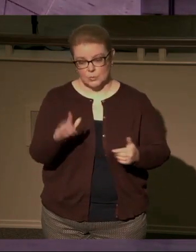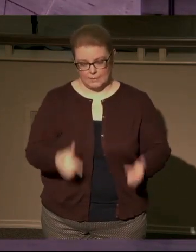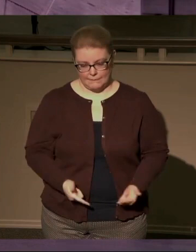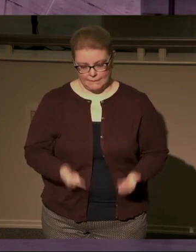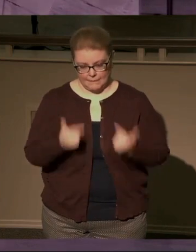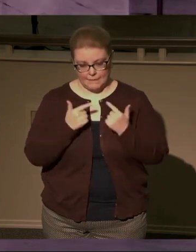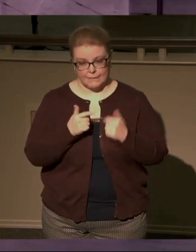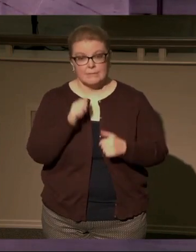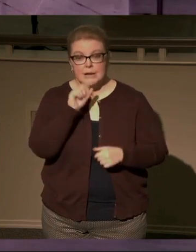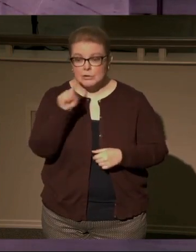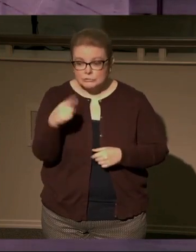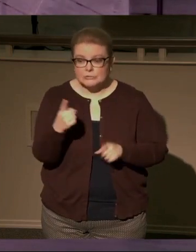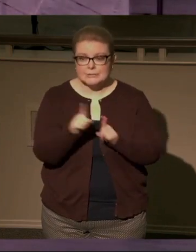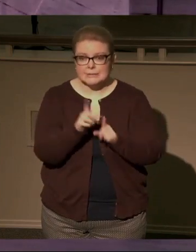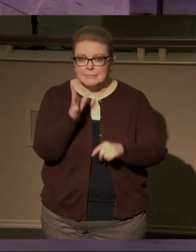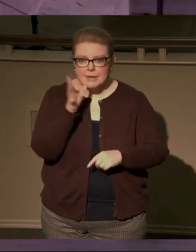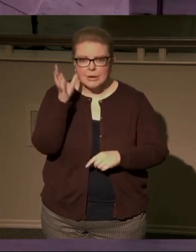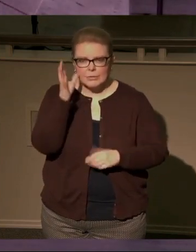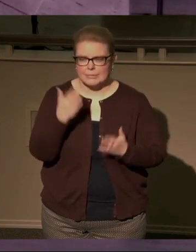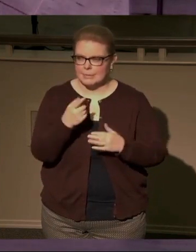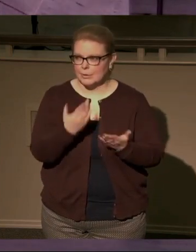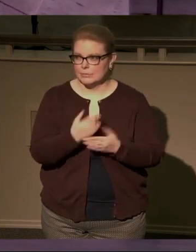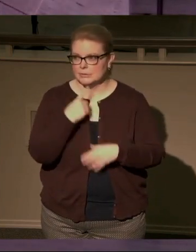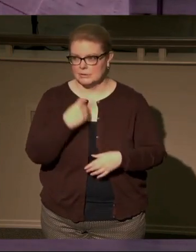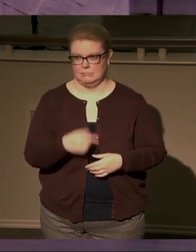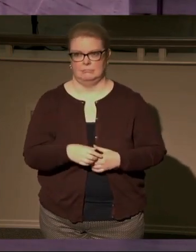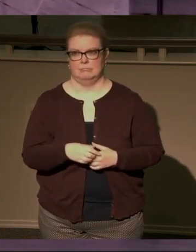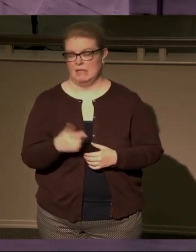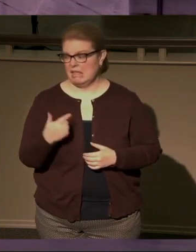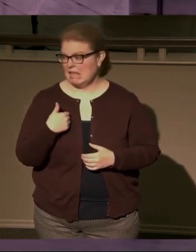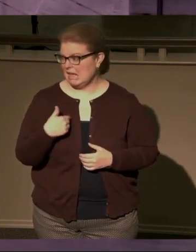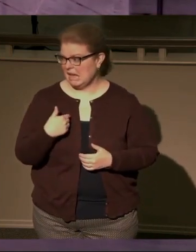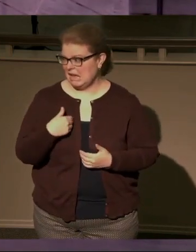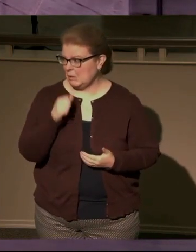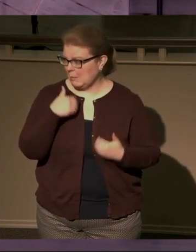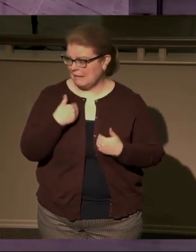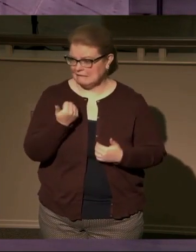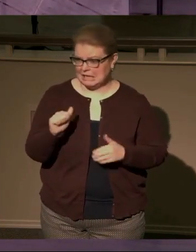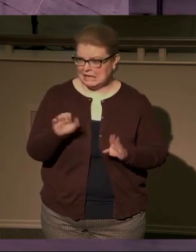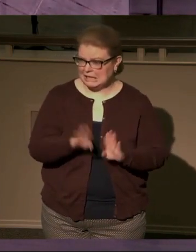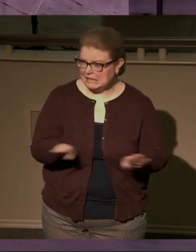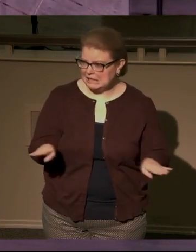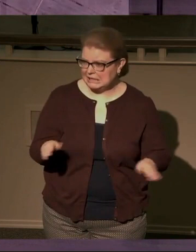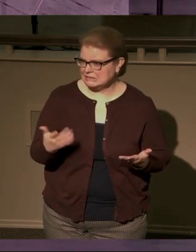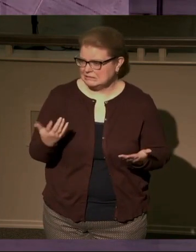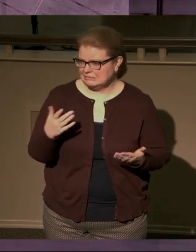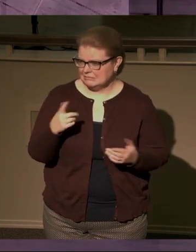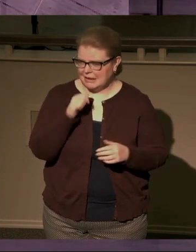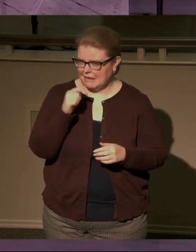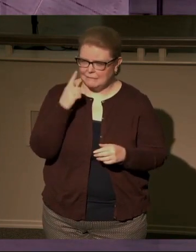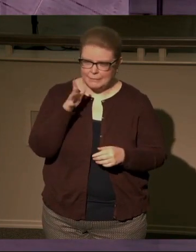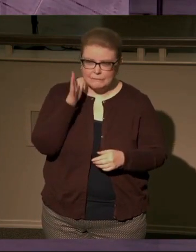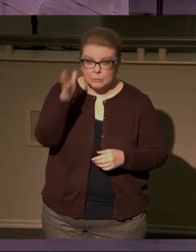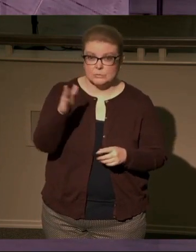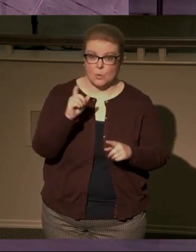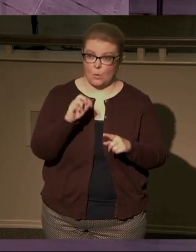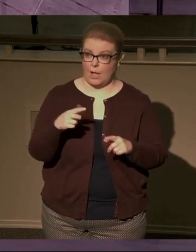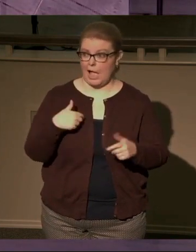just as a parent. You may be here and you're like, I'm a long way from having kids. Or I'm a long way past having